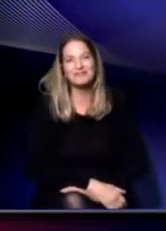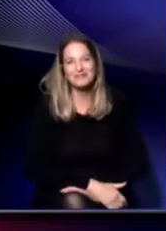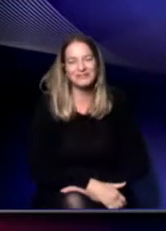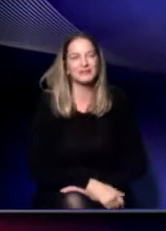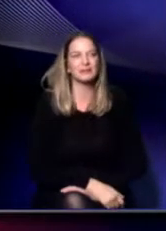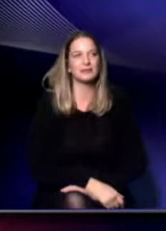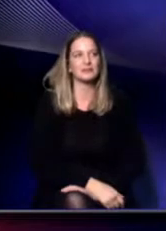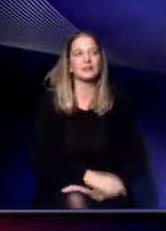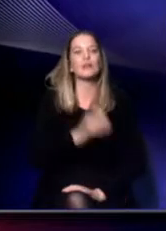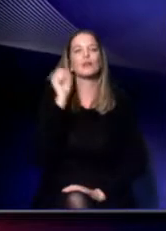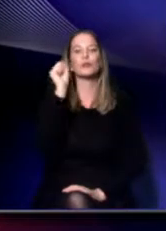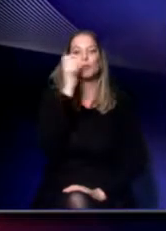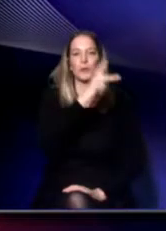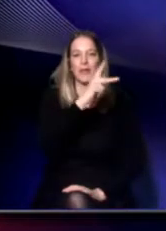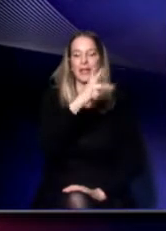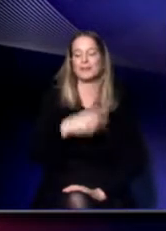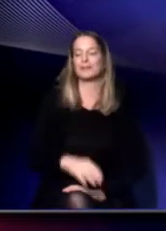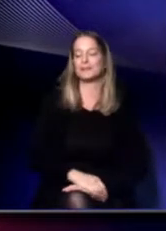I move that